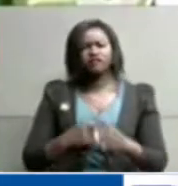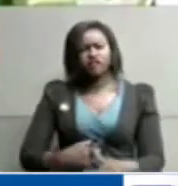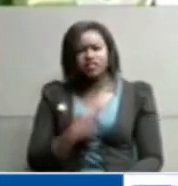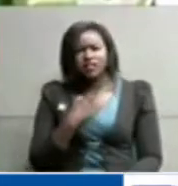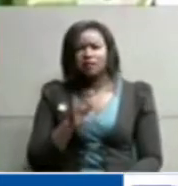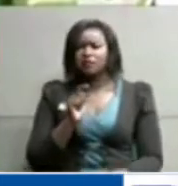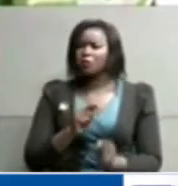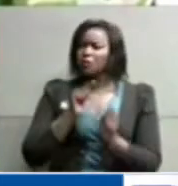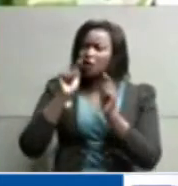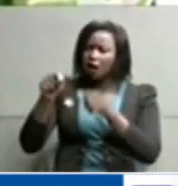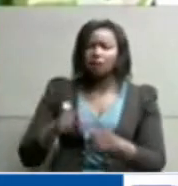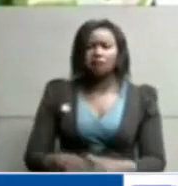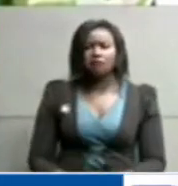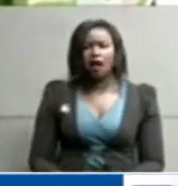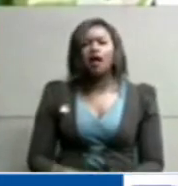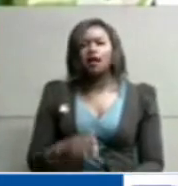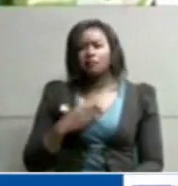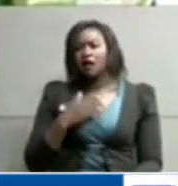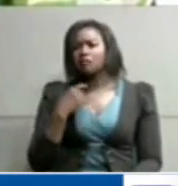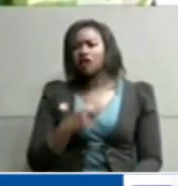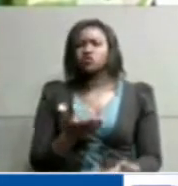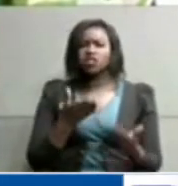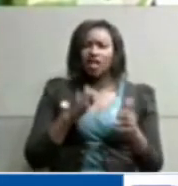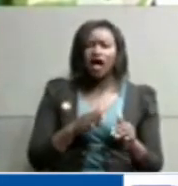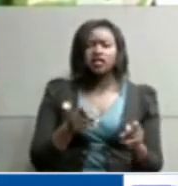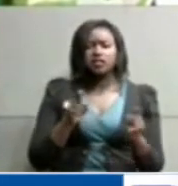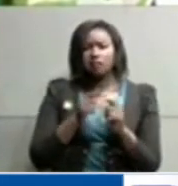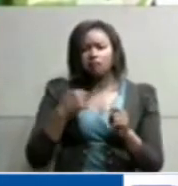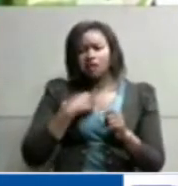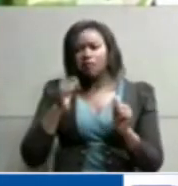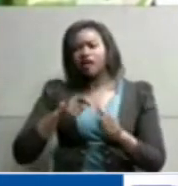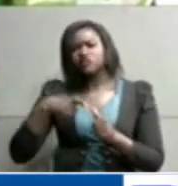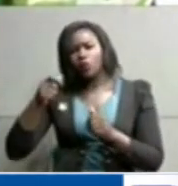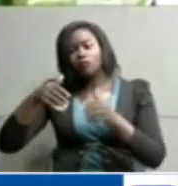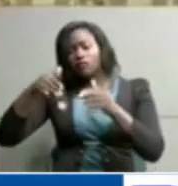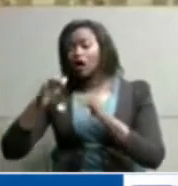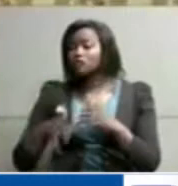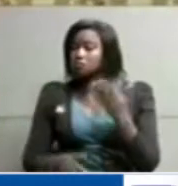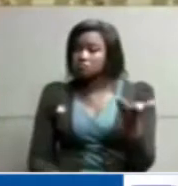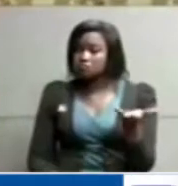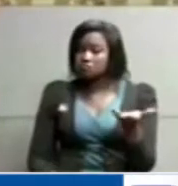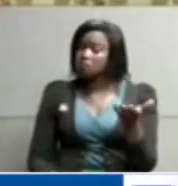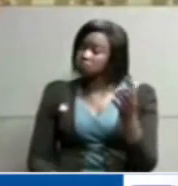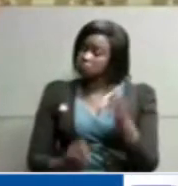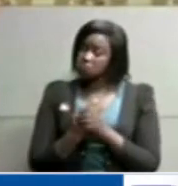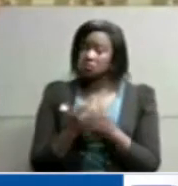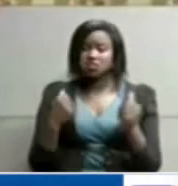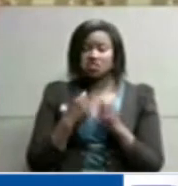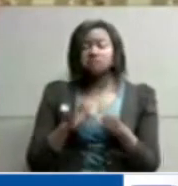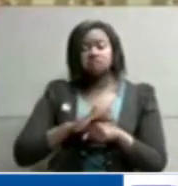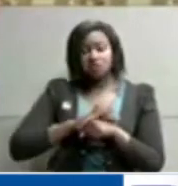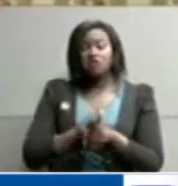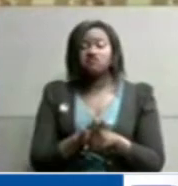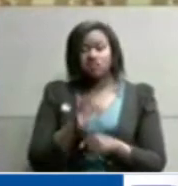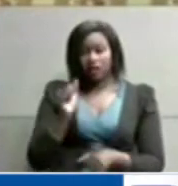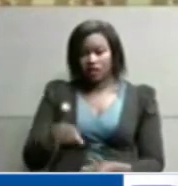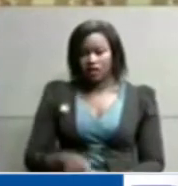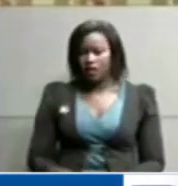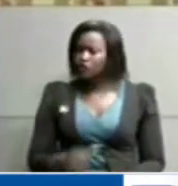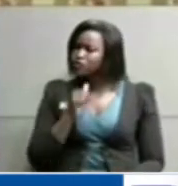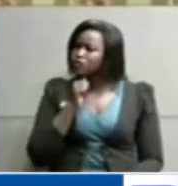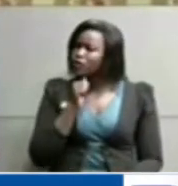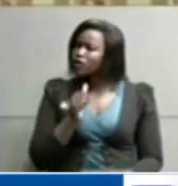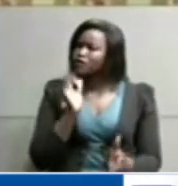to sneak, you know, my person has died, for us, we have to be there. You'll end up getting COVID, so it's not to punish